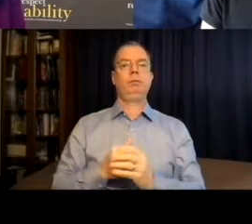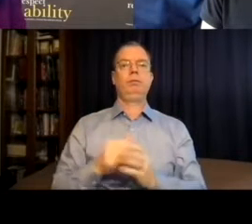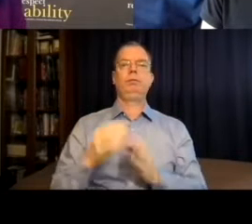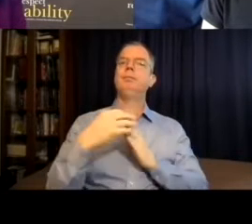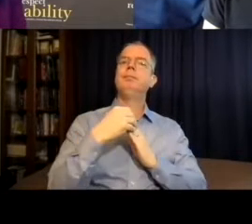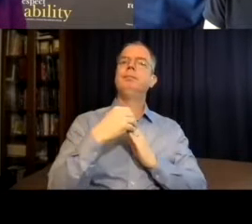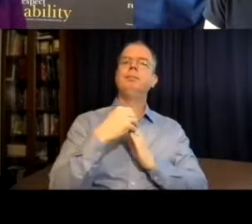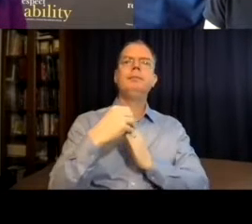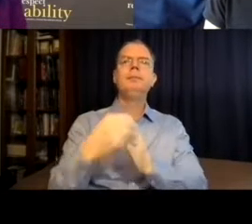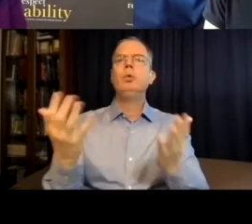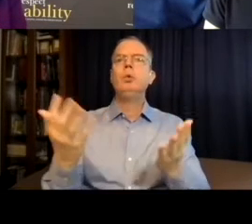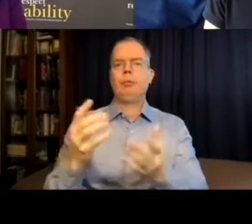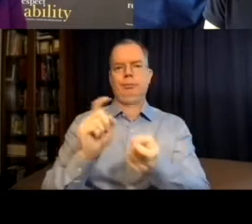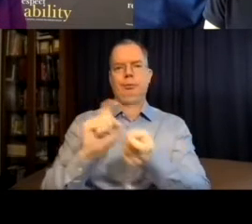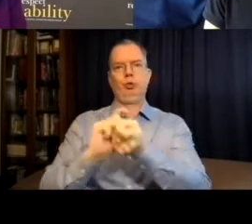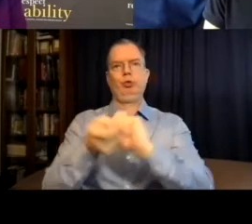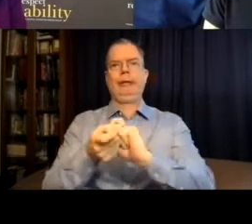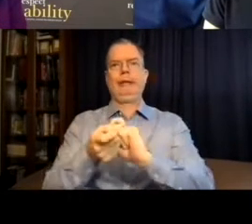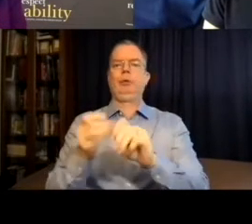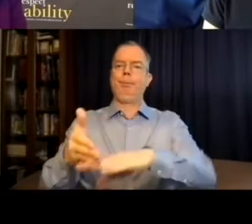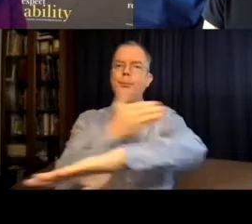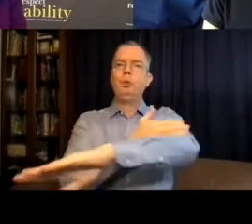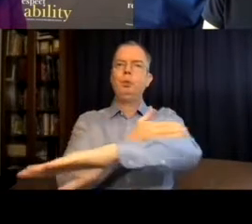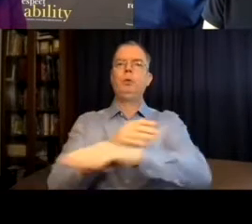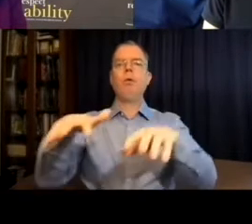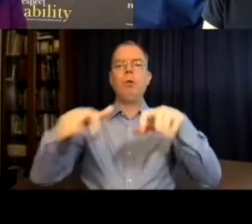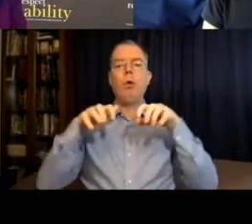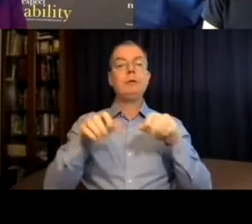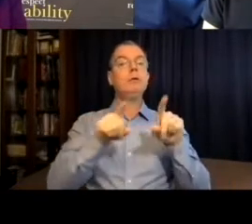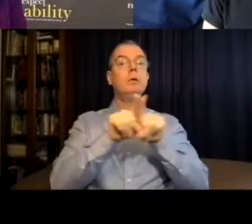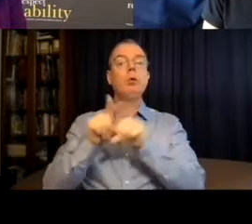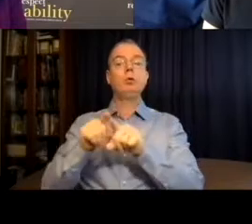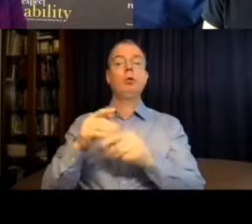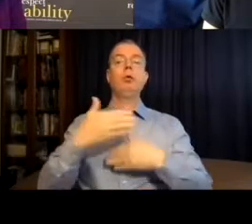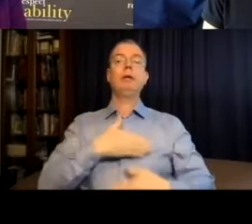industry's perceptions of people with disabilities.